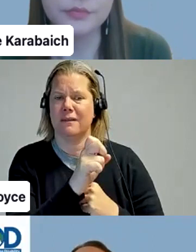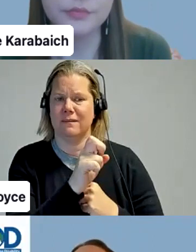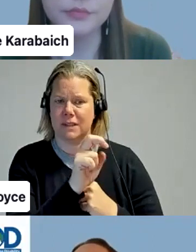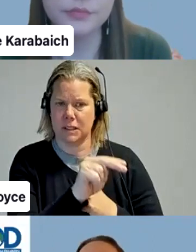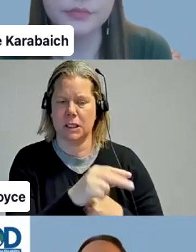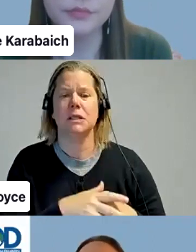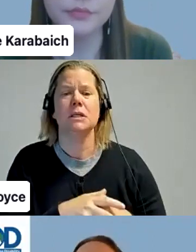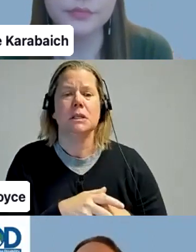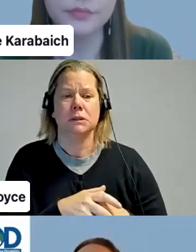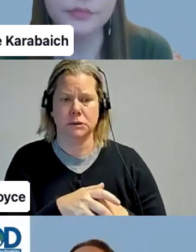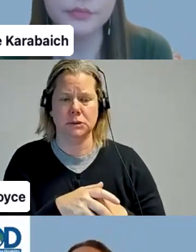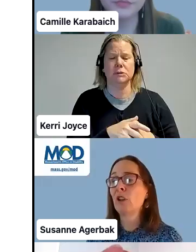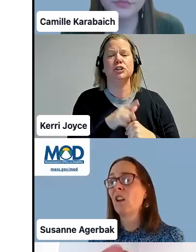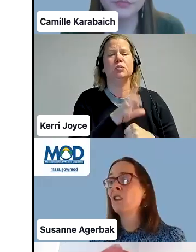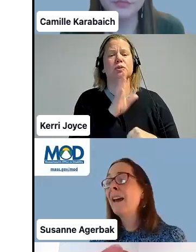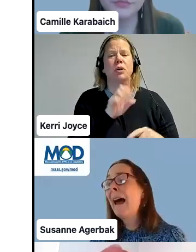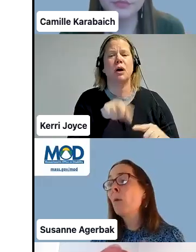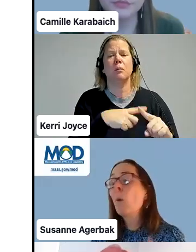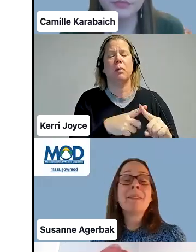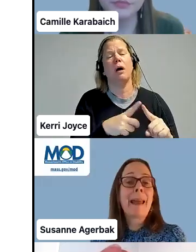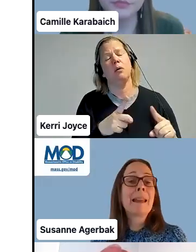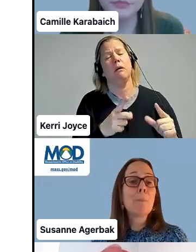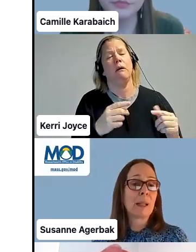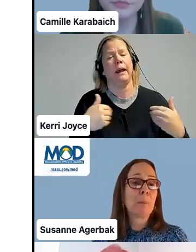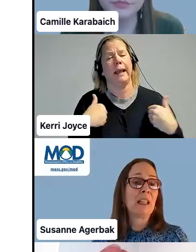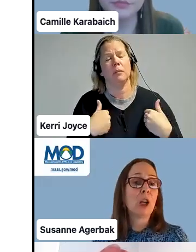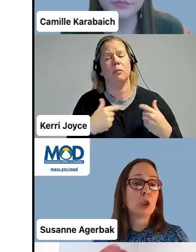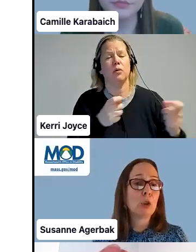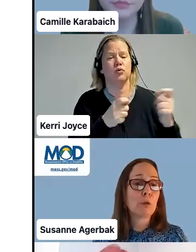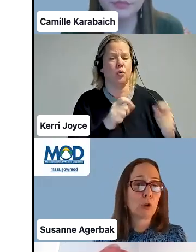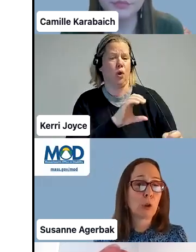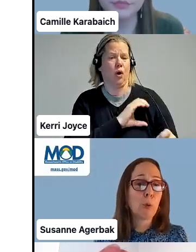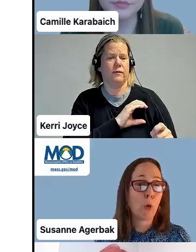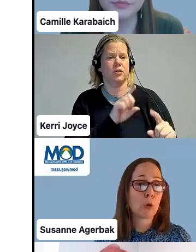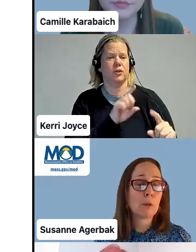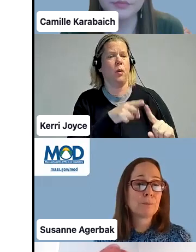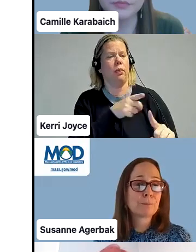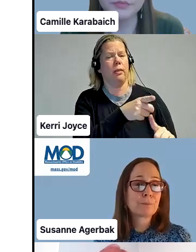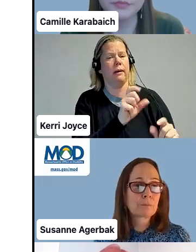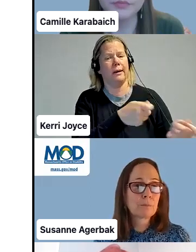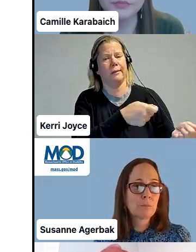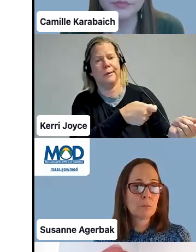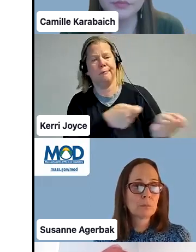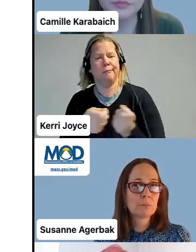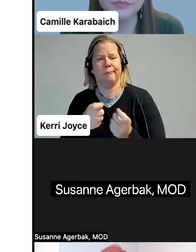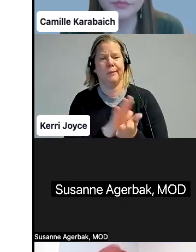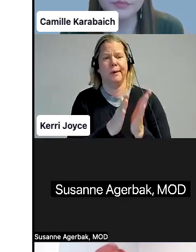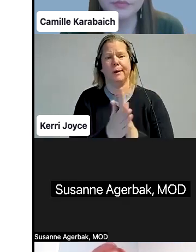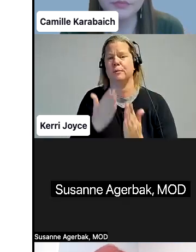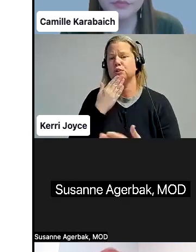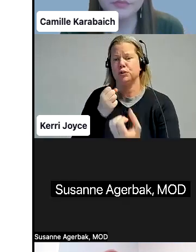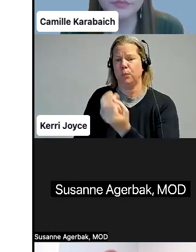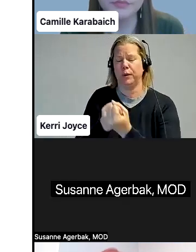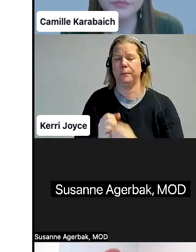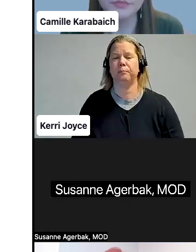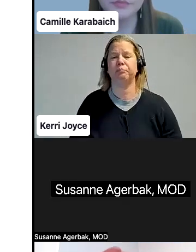bit about animal control officers and when they might be a useful support. Sure. So